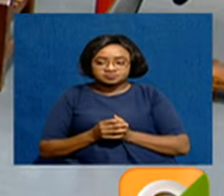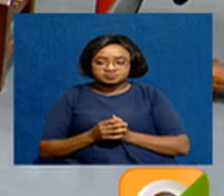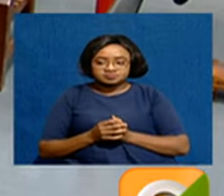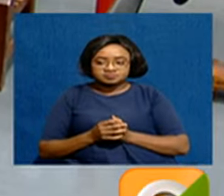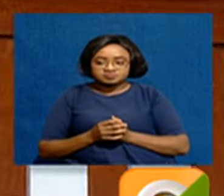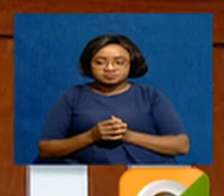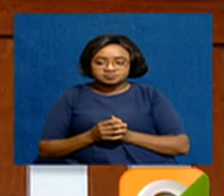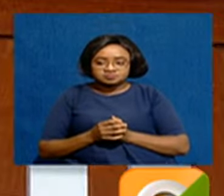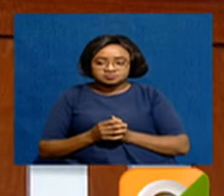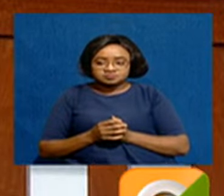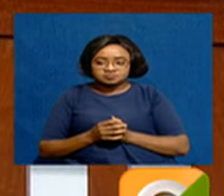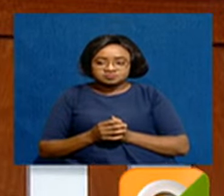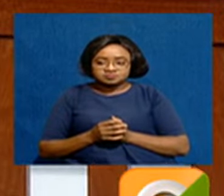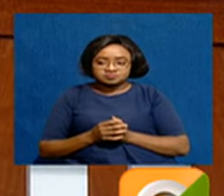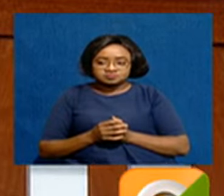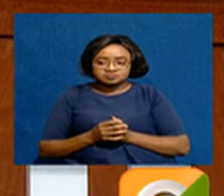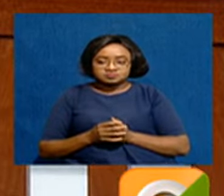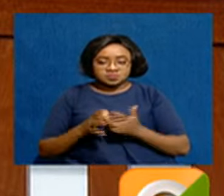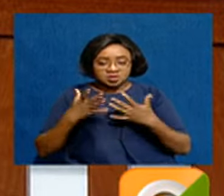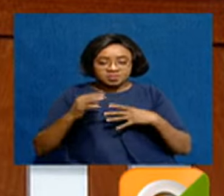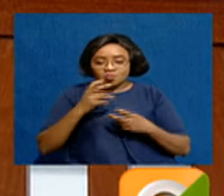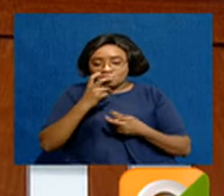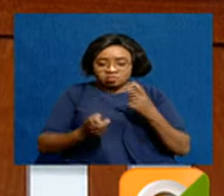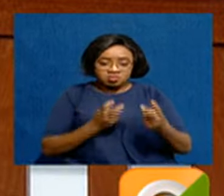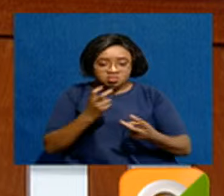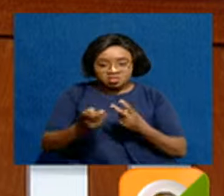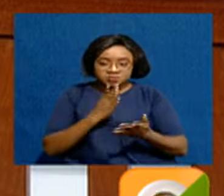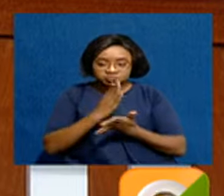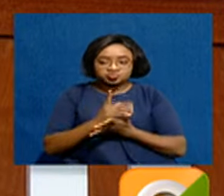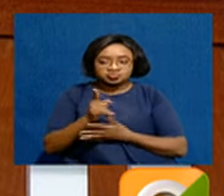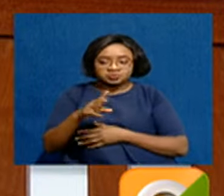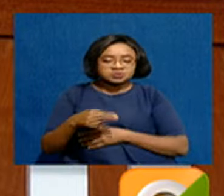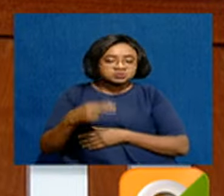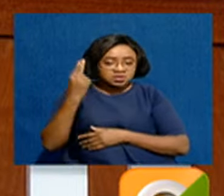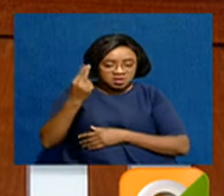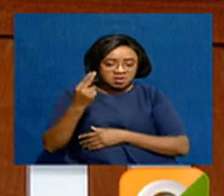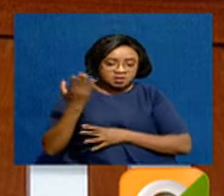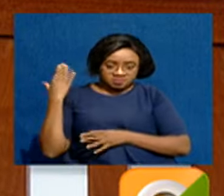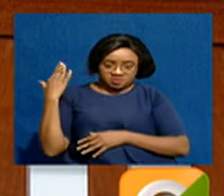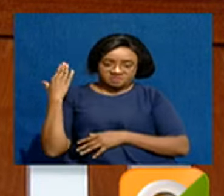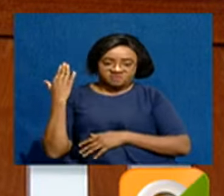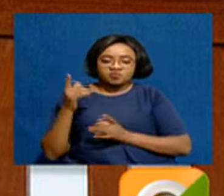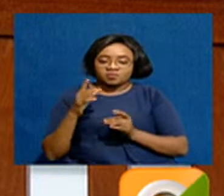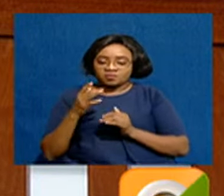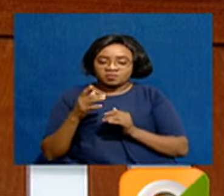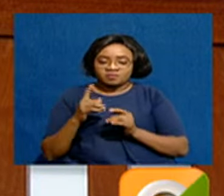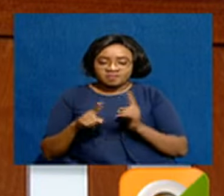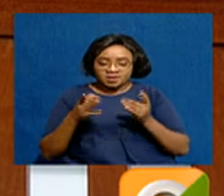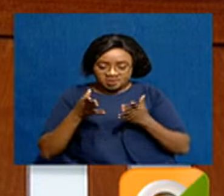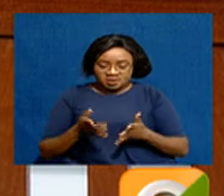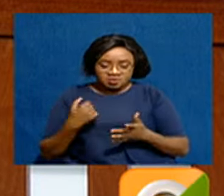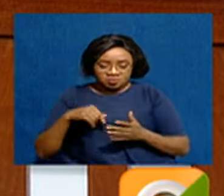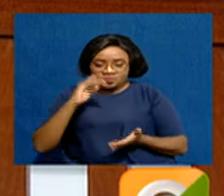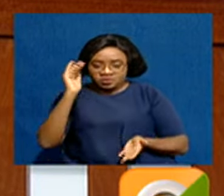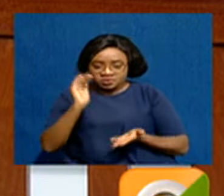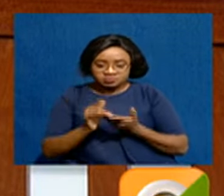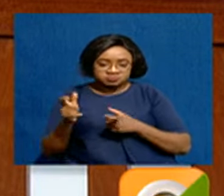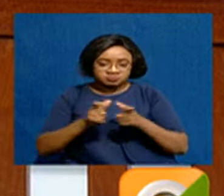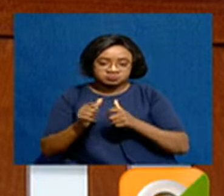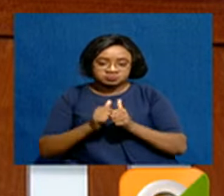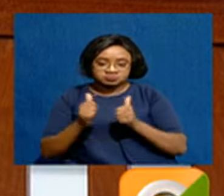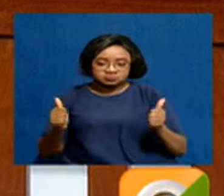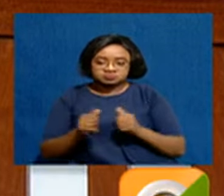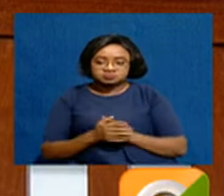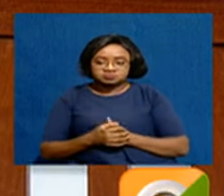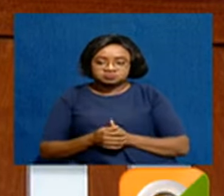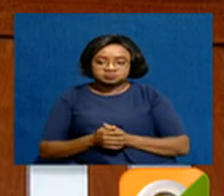the loss of life, which we regret, was more higher in terms of turnover than before we came back, we came to government. And